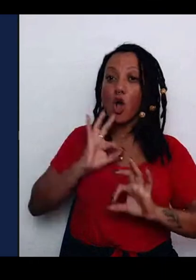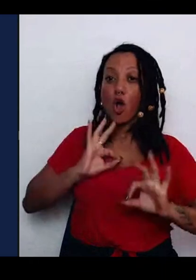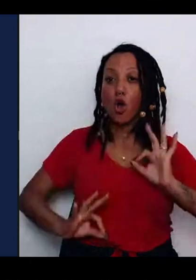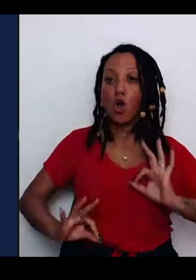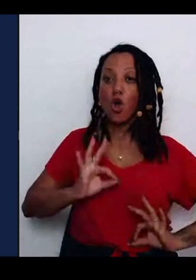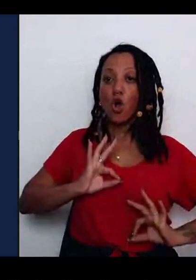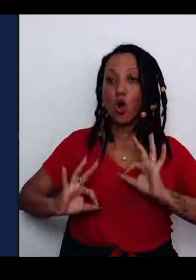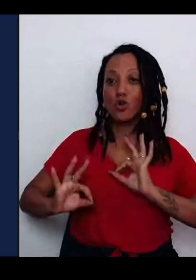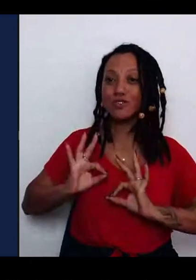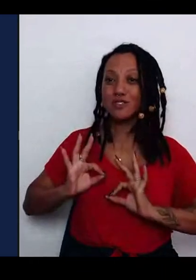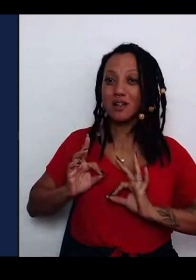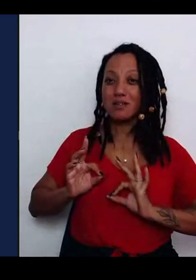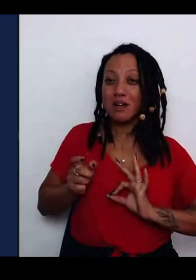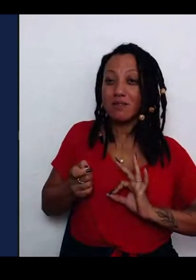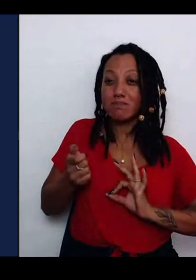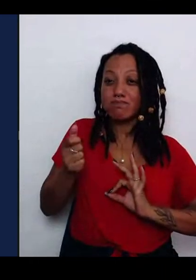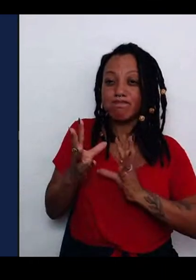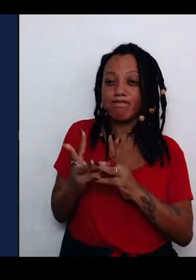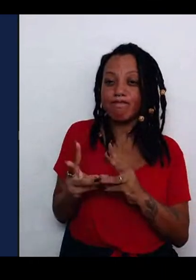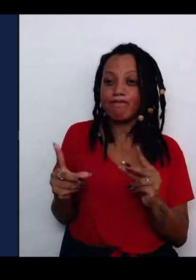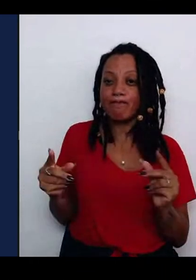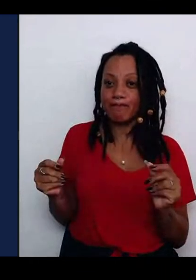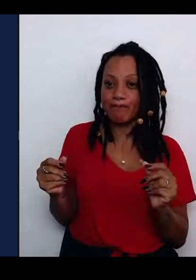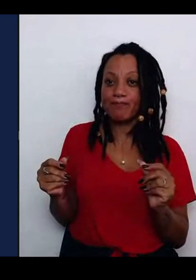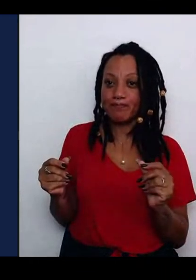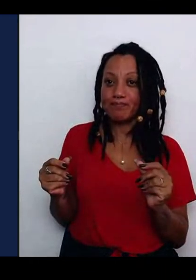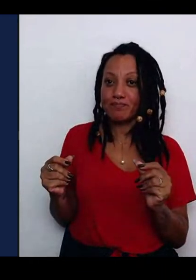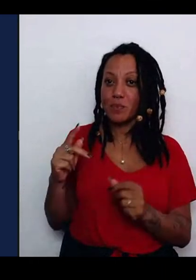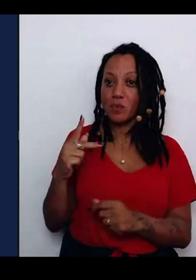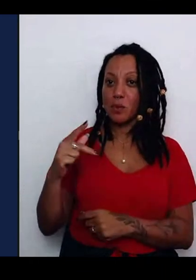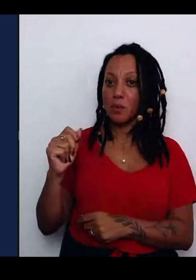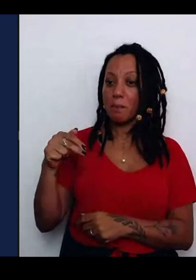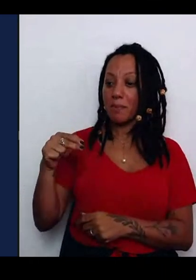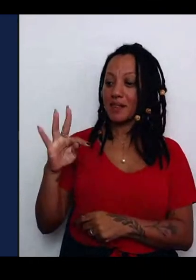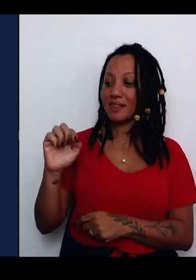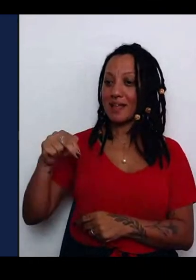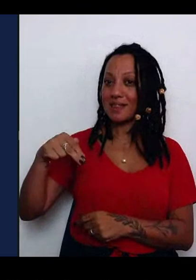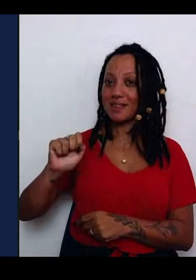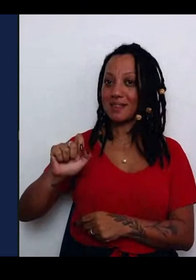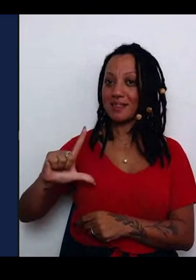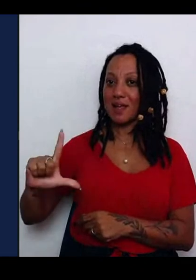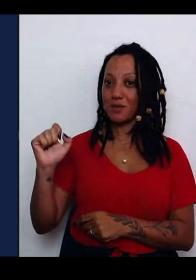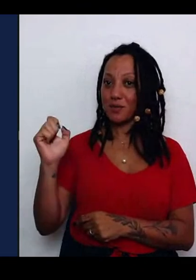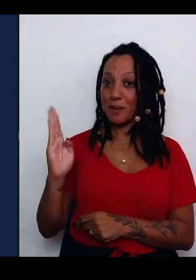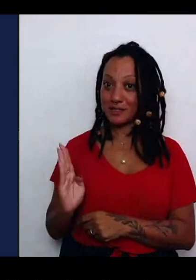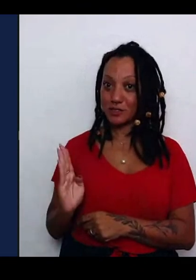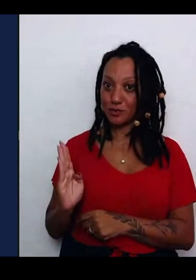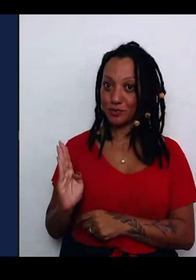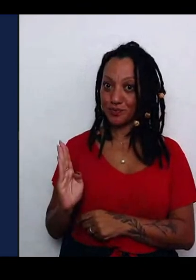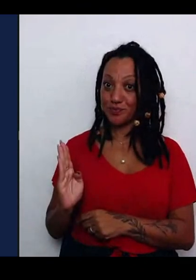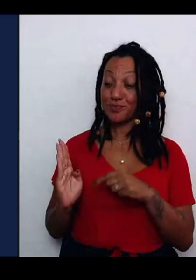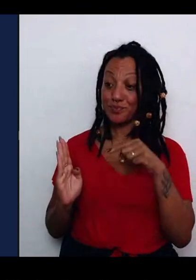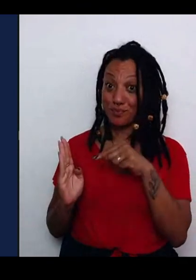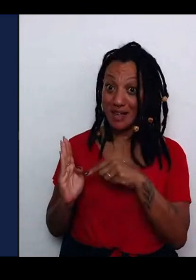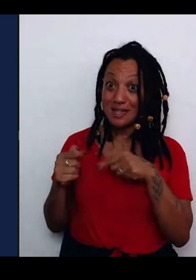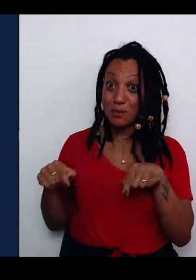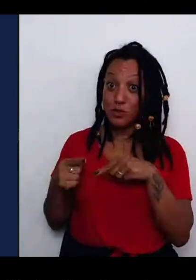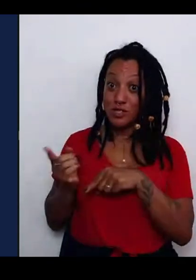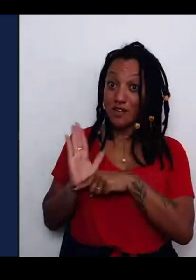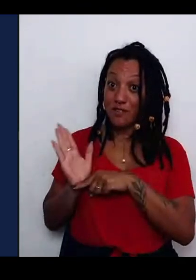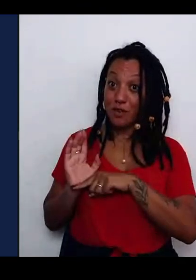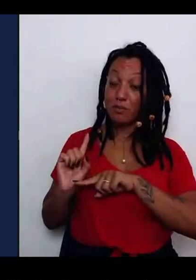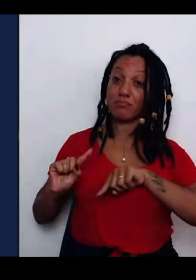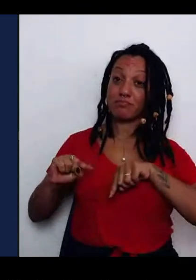uniting new and familiar environmental concerns and love for film art music and animals